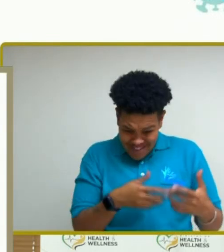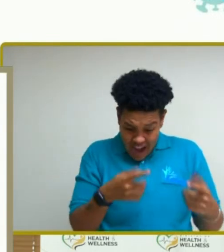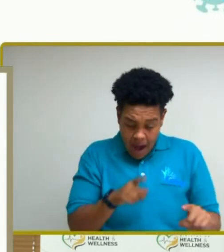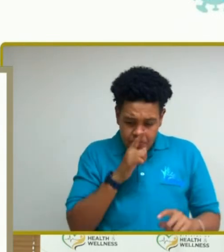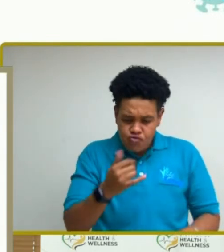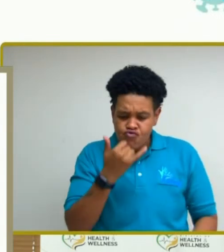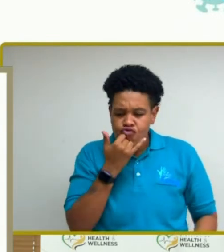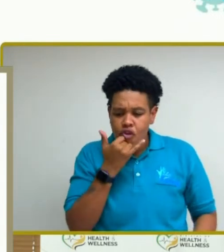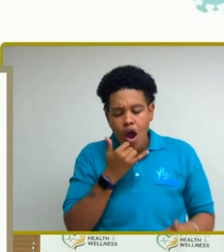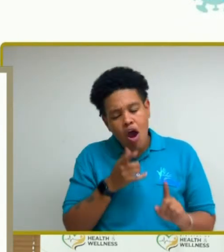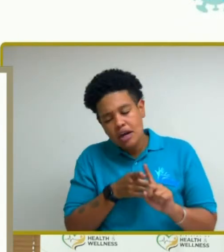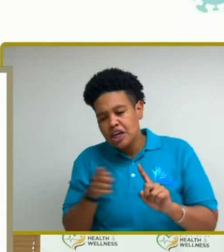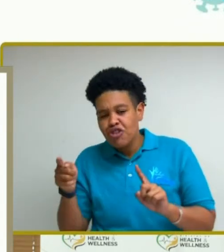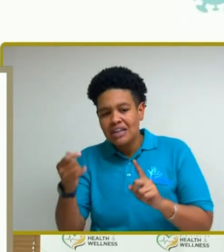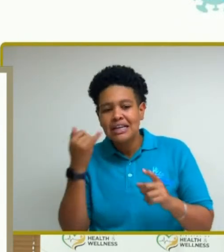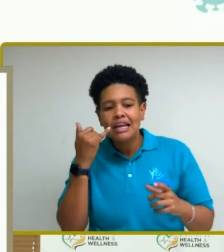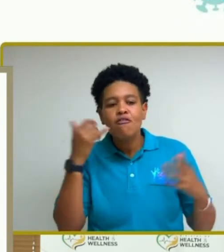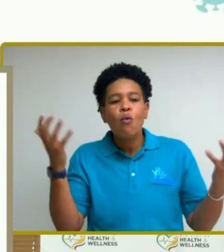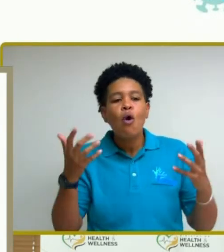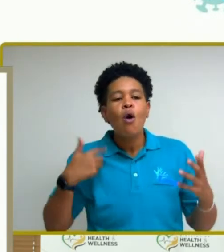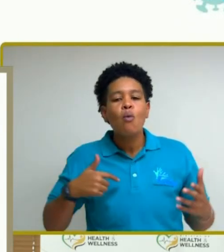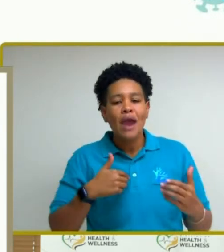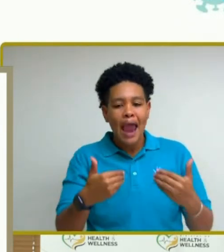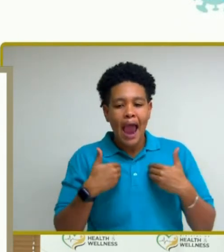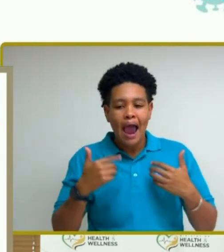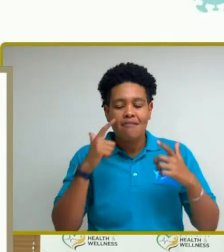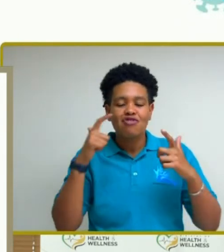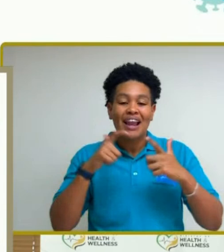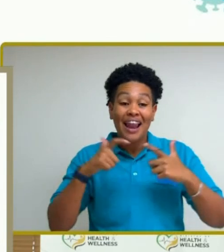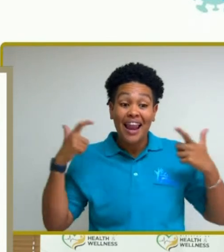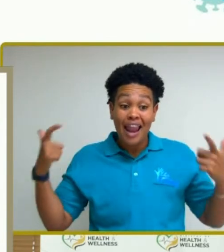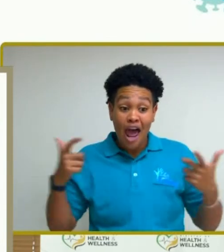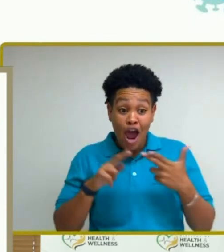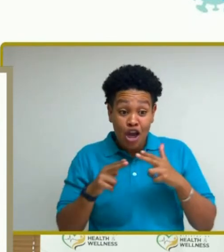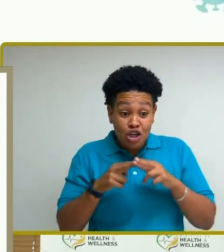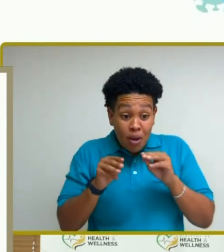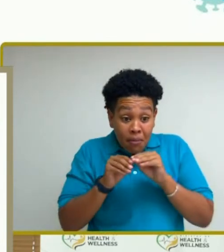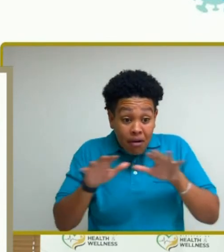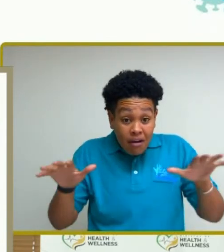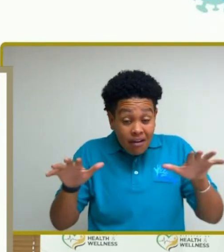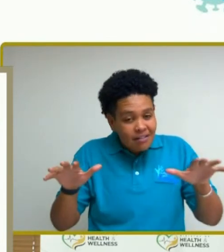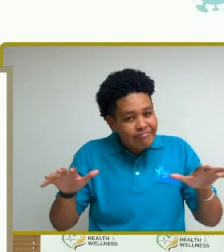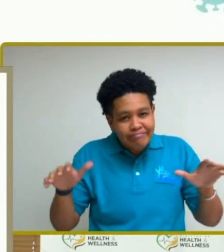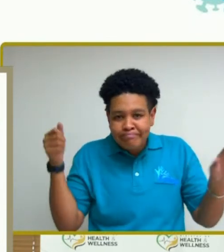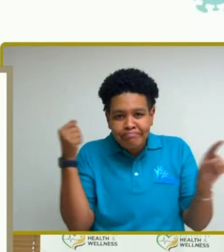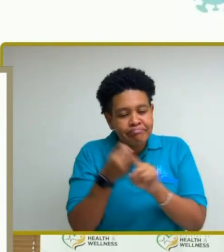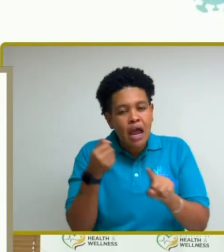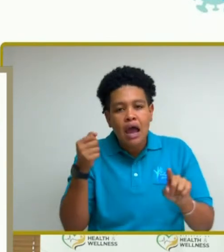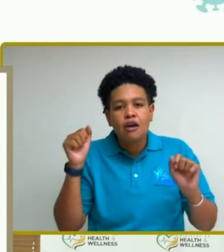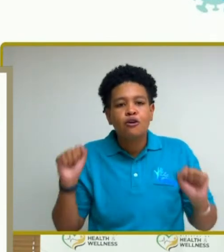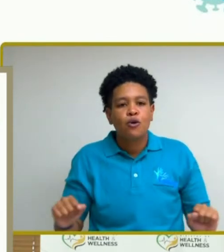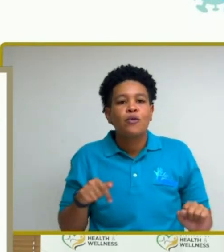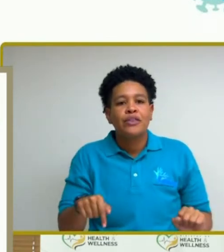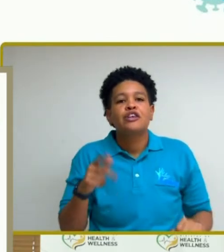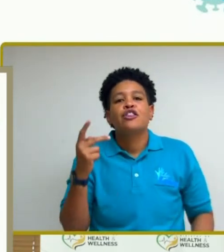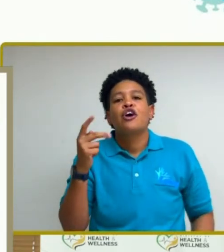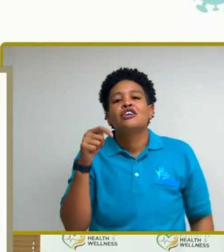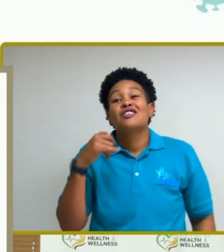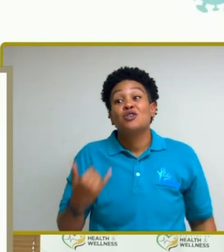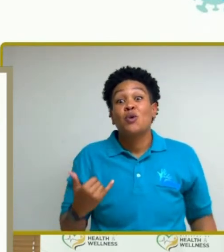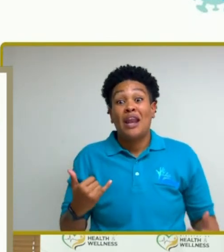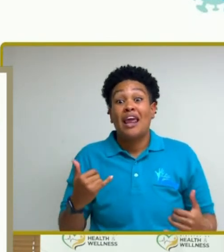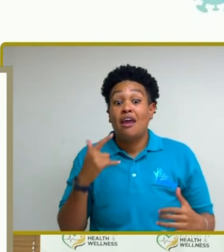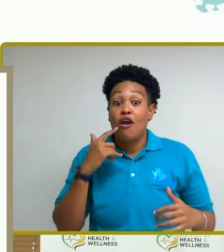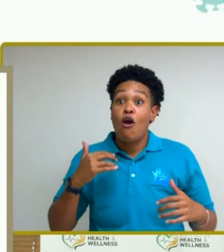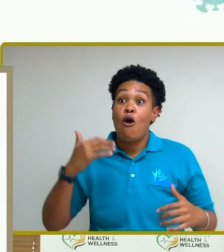wrong direction if it is that we have a large number of exposures going over this Thursday today, going